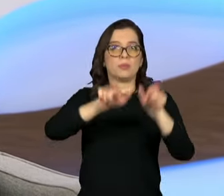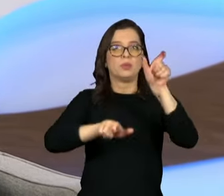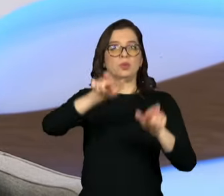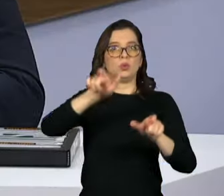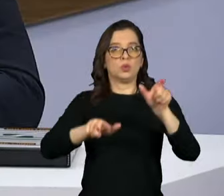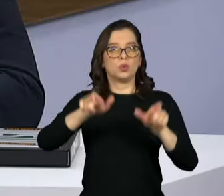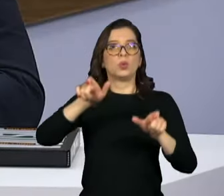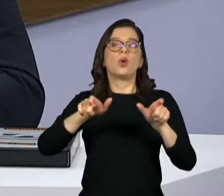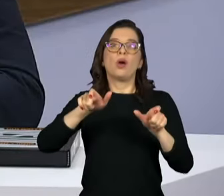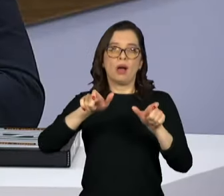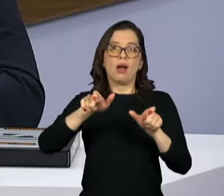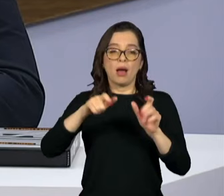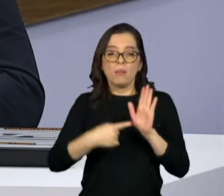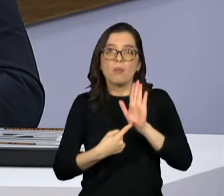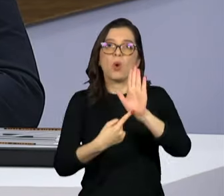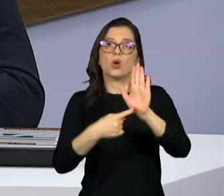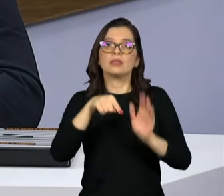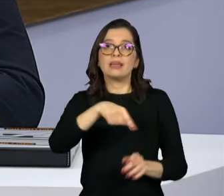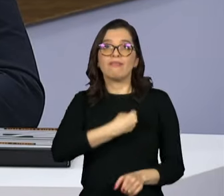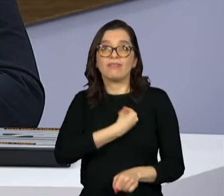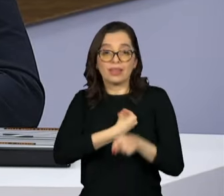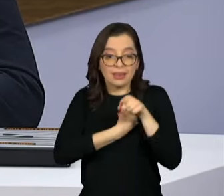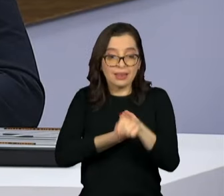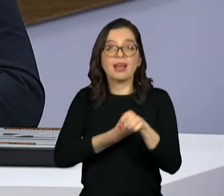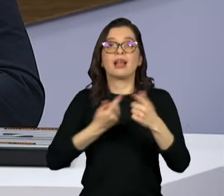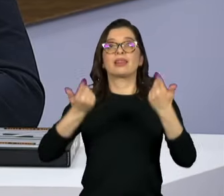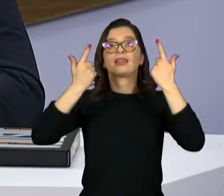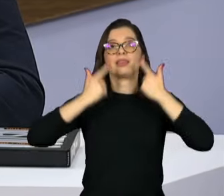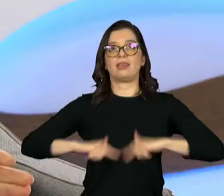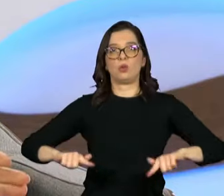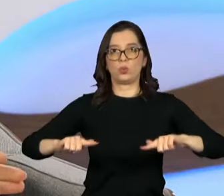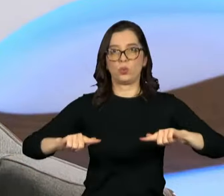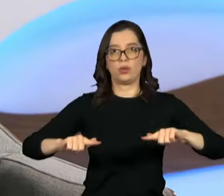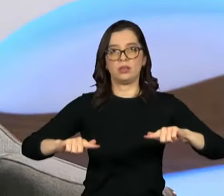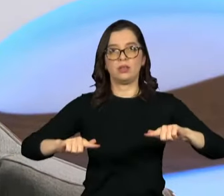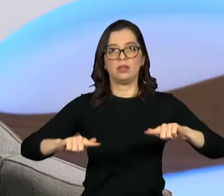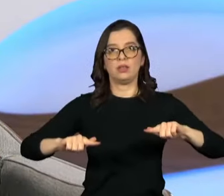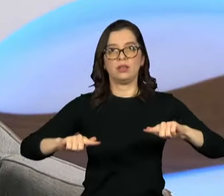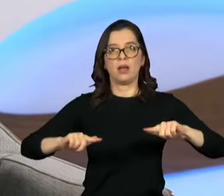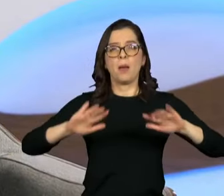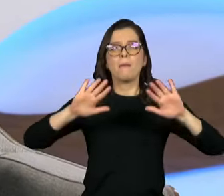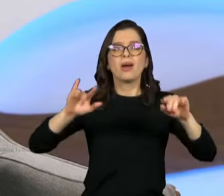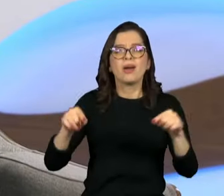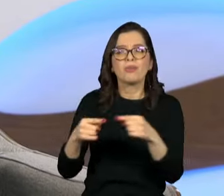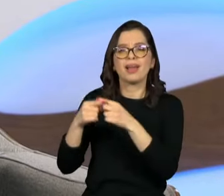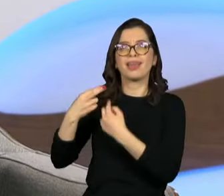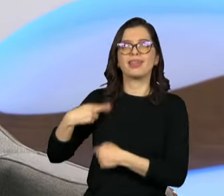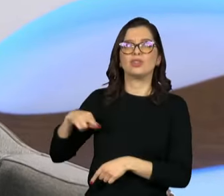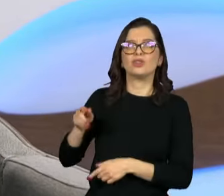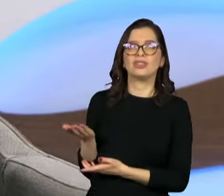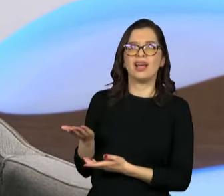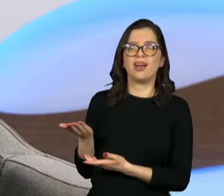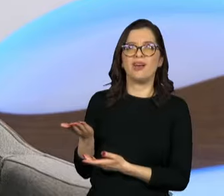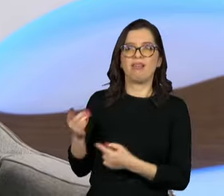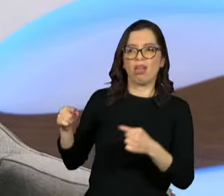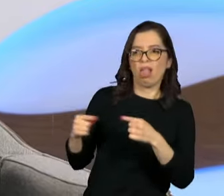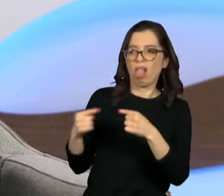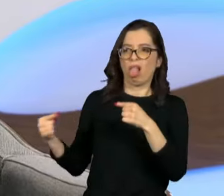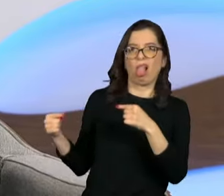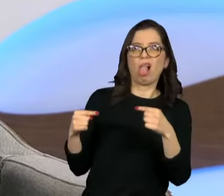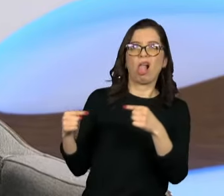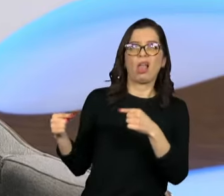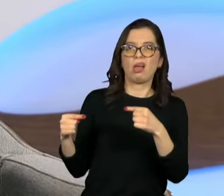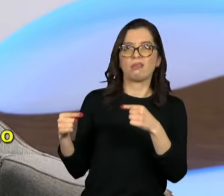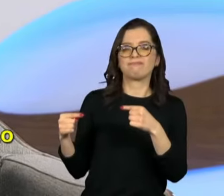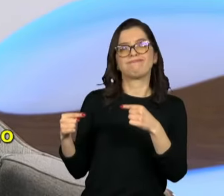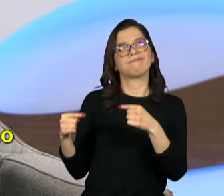only offer arguments that can be put in ways that are neutral with respect to those moral and even religious